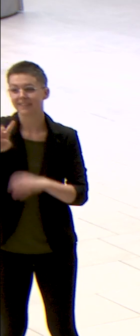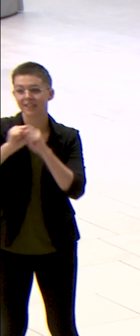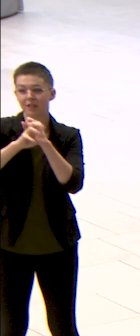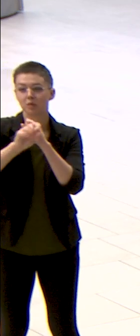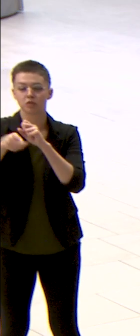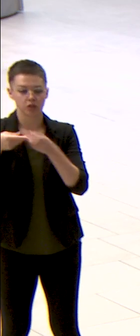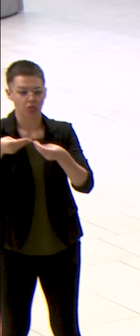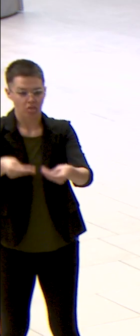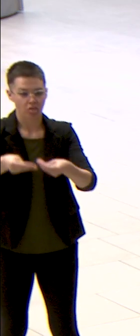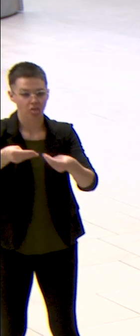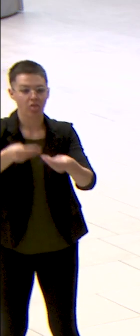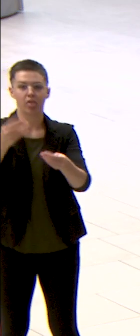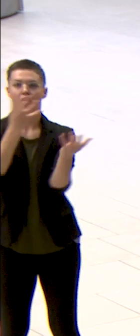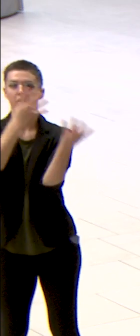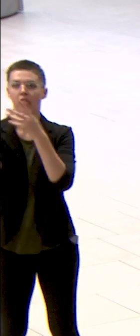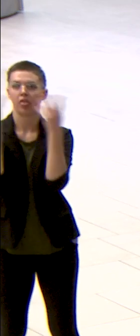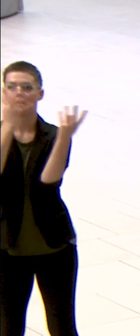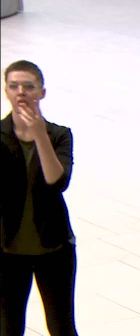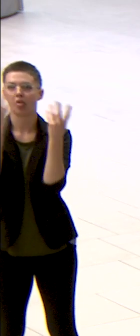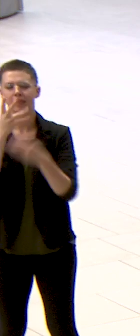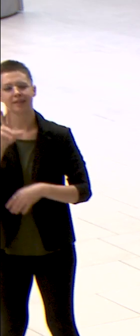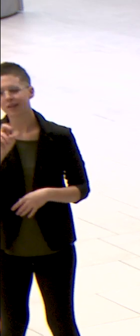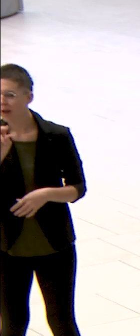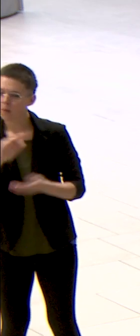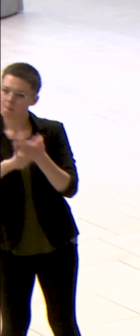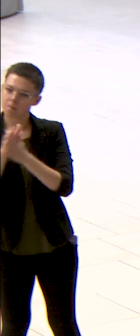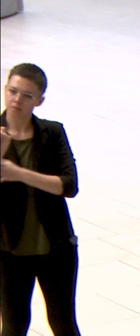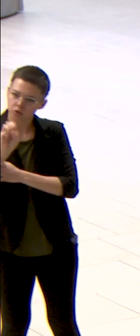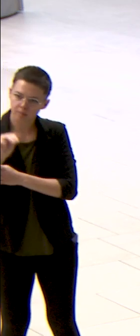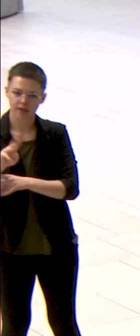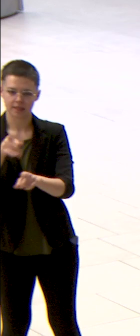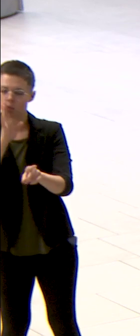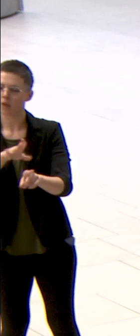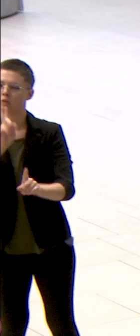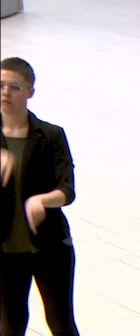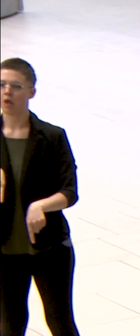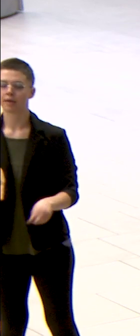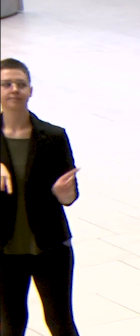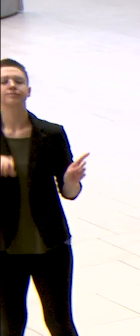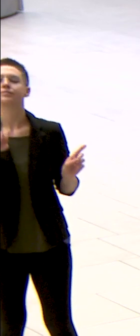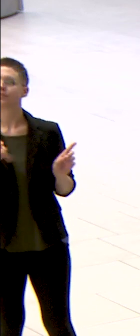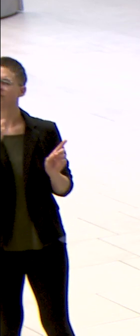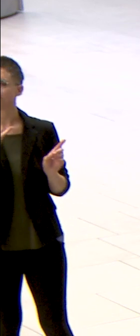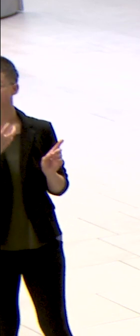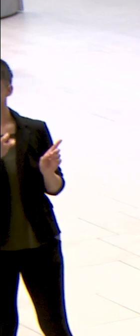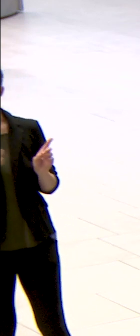fed to an audience and they have to take it, you know, they will respond, so. So let's transition then to